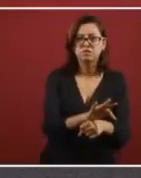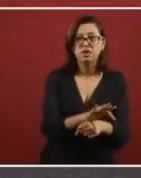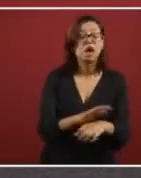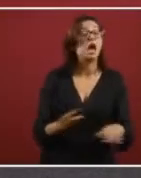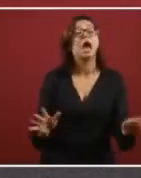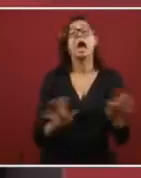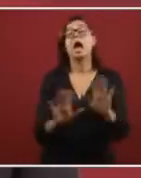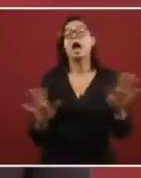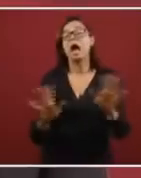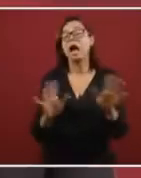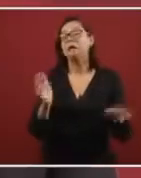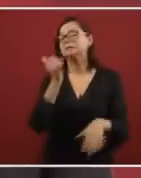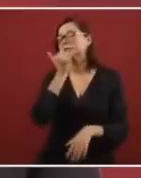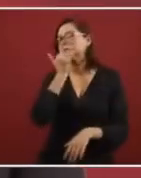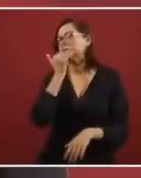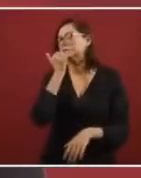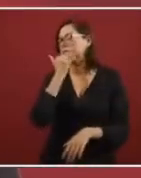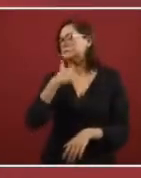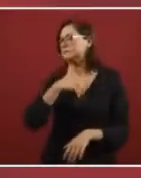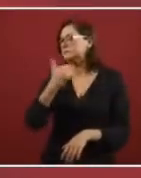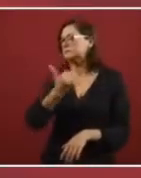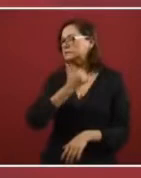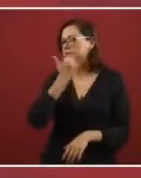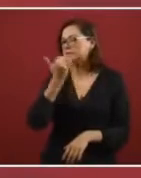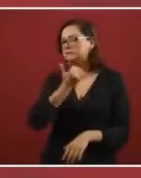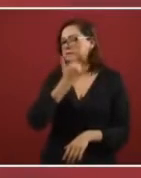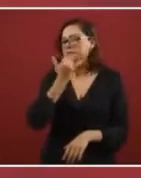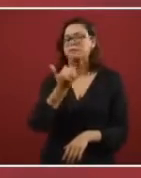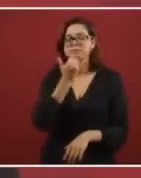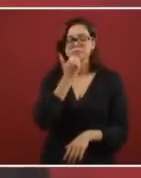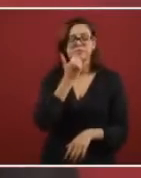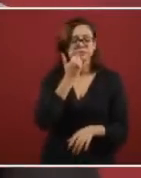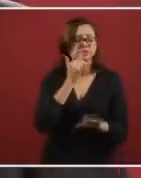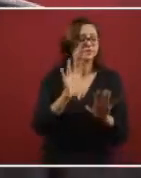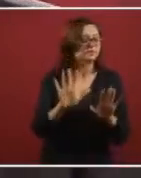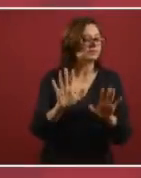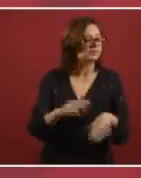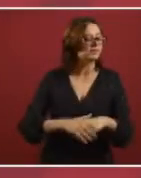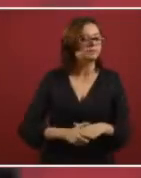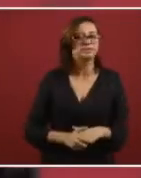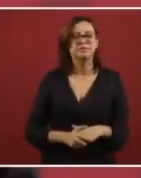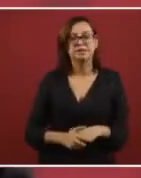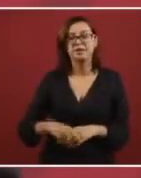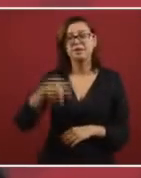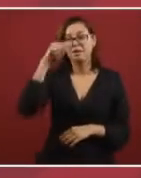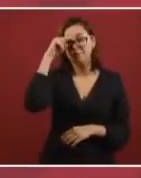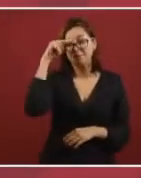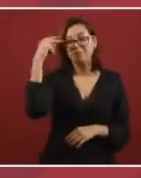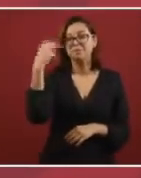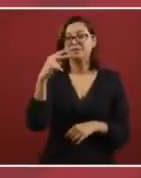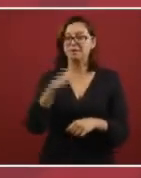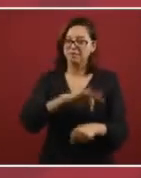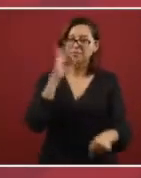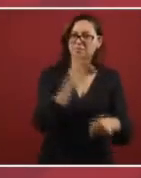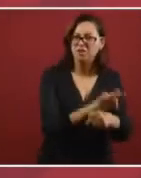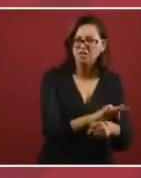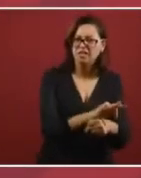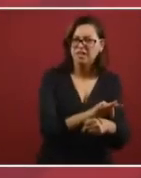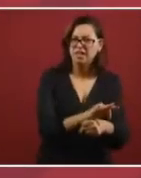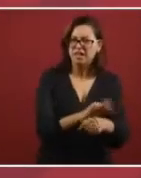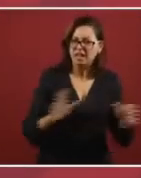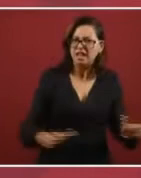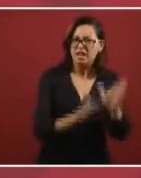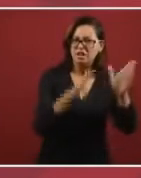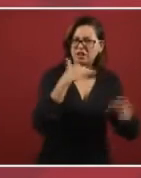Ah, no, sí me equivoqué. No, that's not what it's called. It's Mexicans in favor of